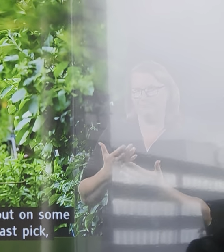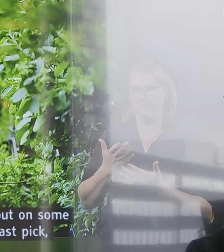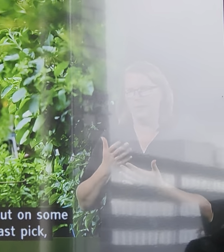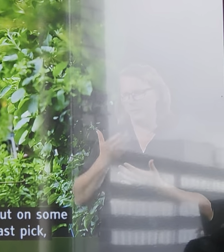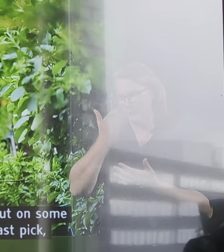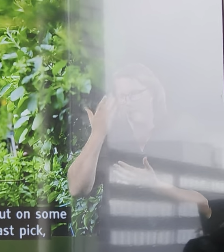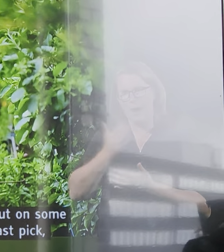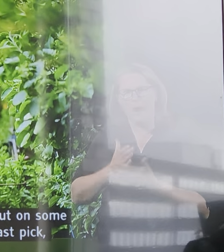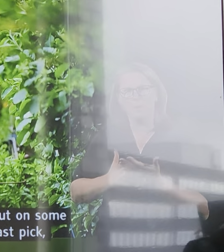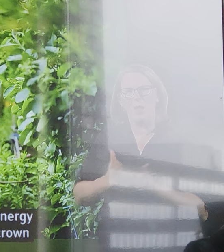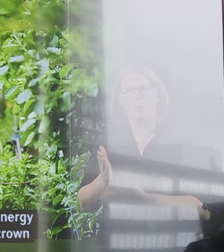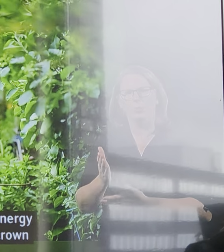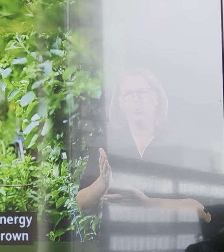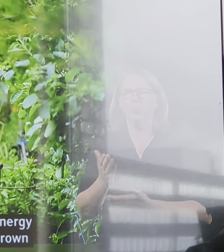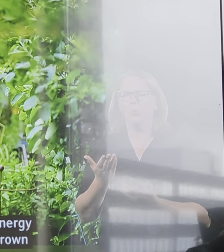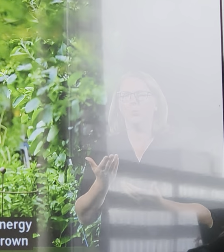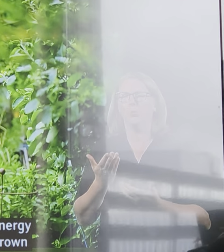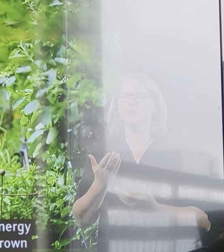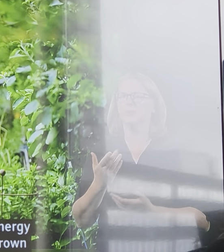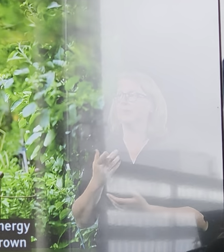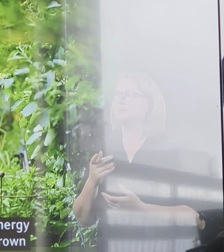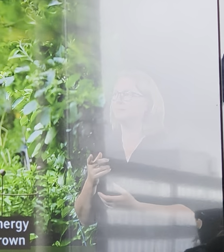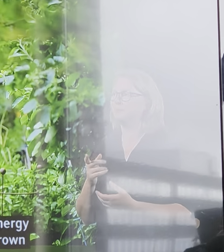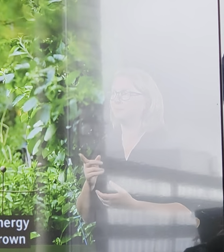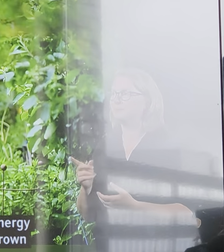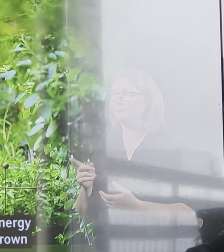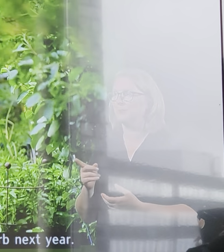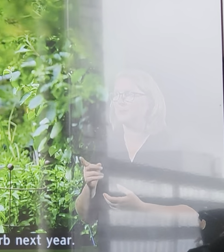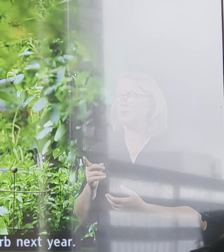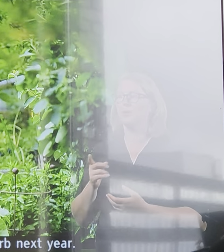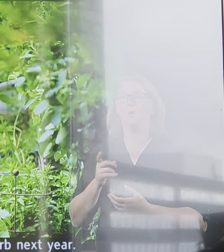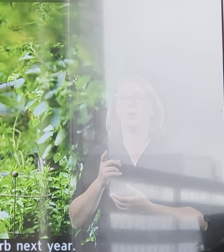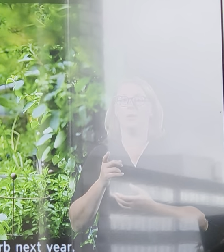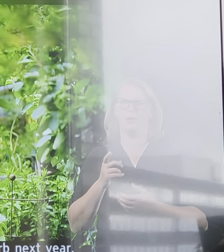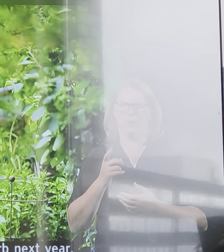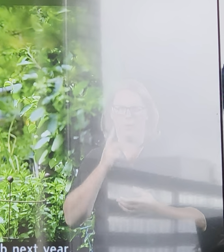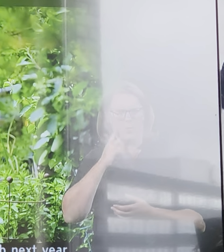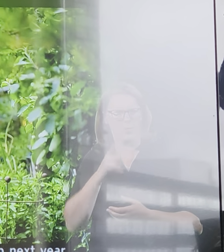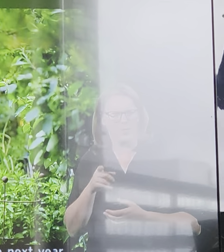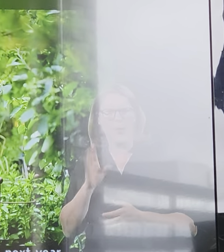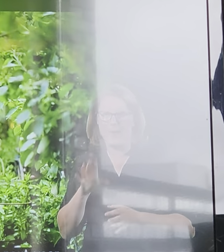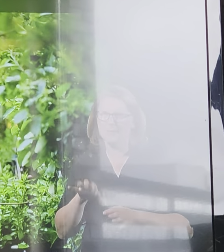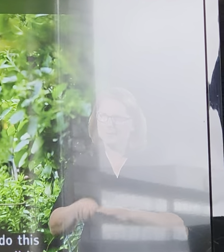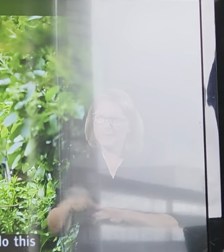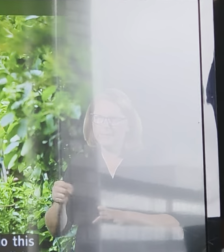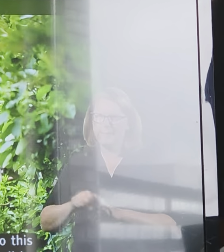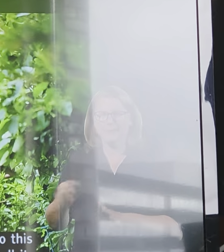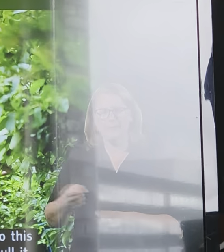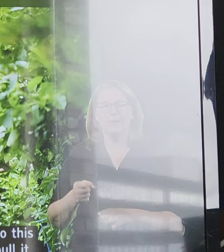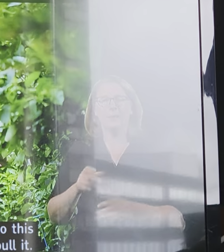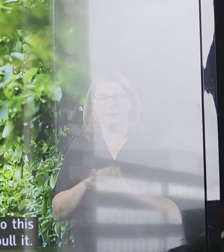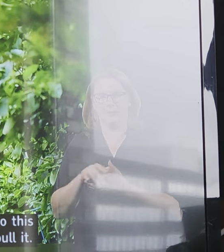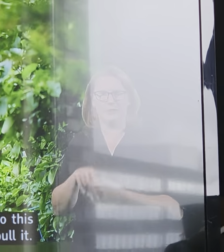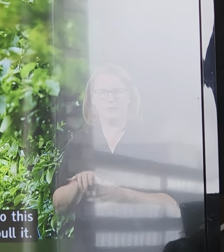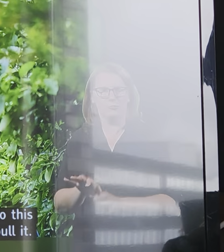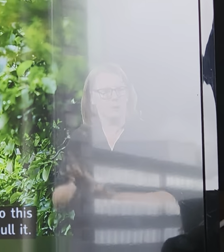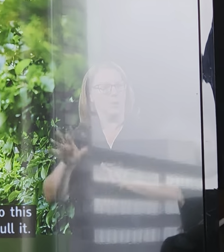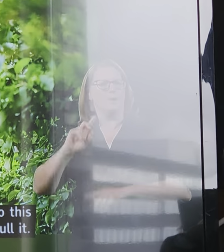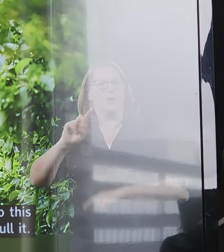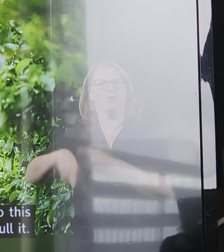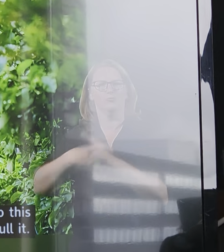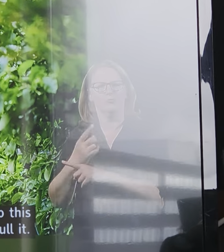growth after the last pick so it can send energy down into the crown so you get great rhubarb next year. Now, the best way